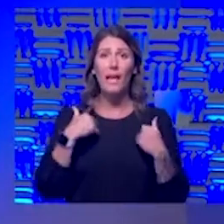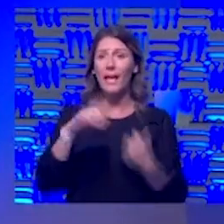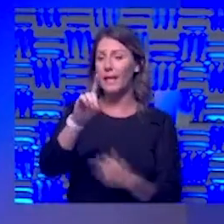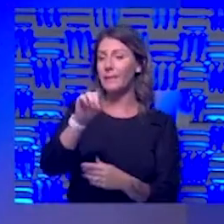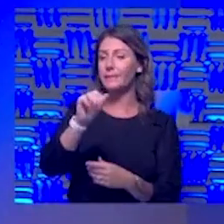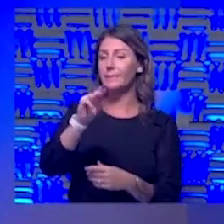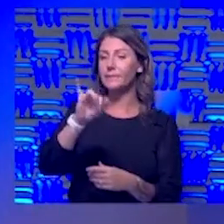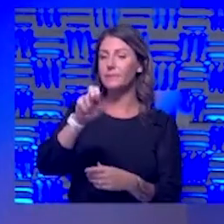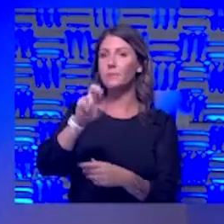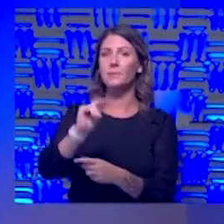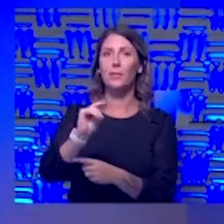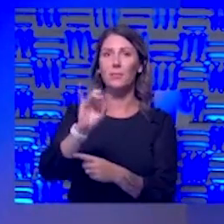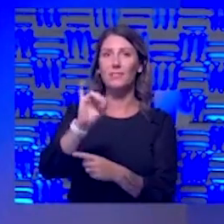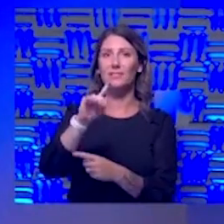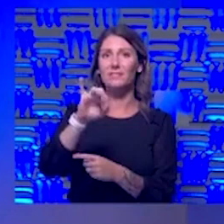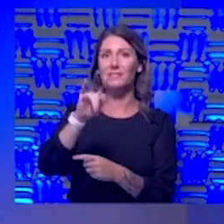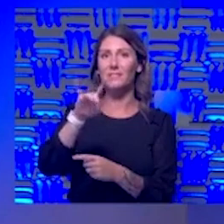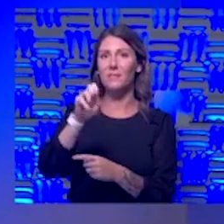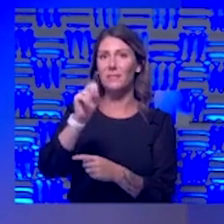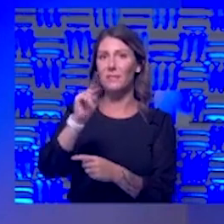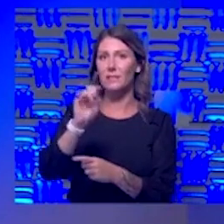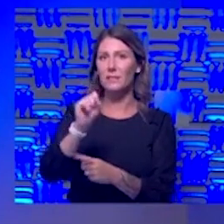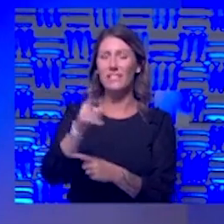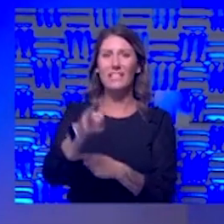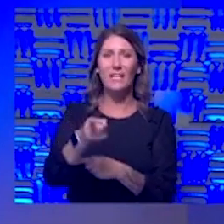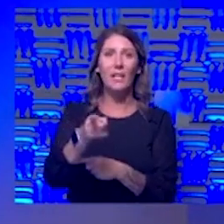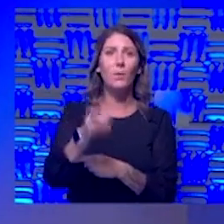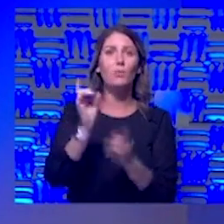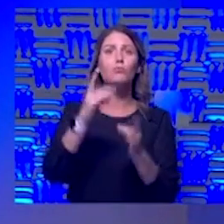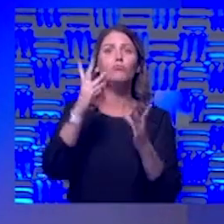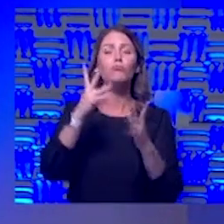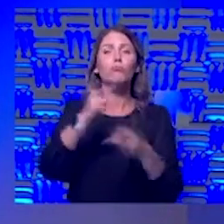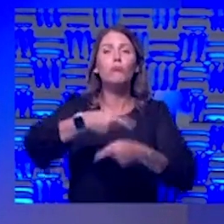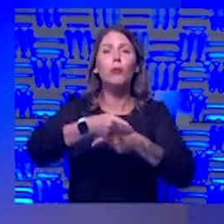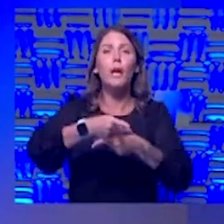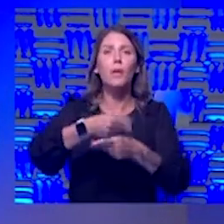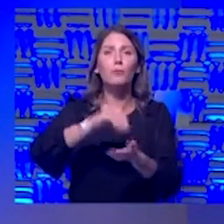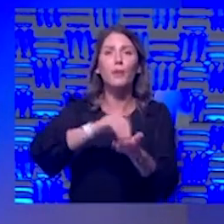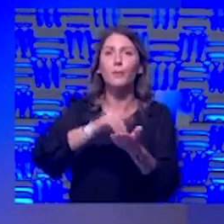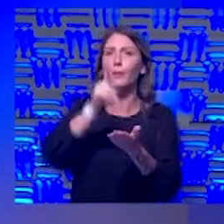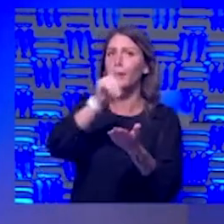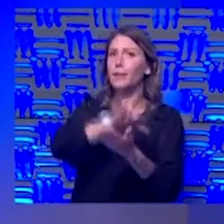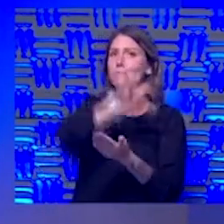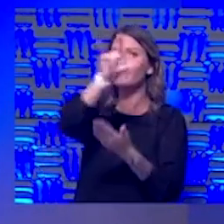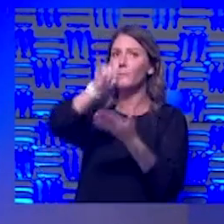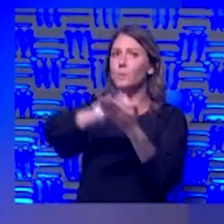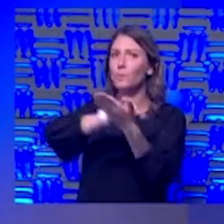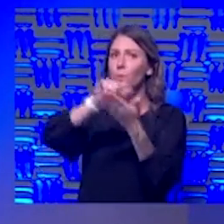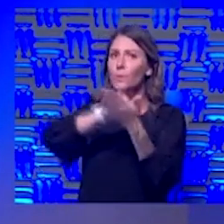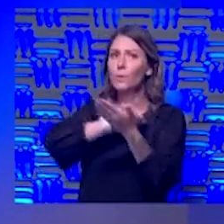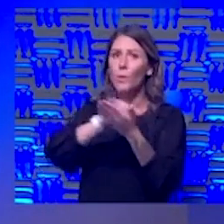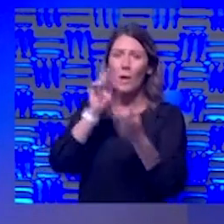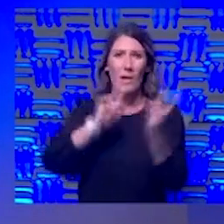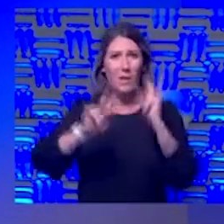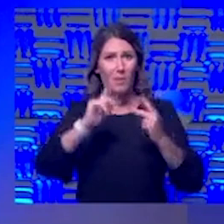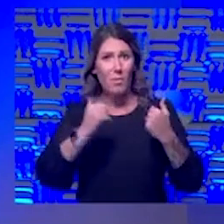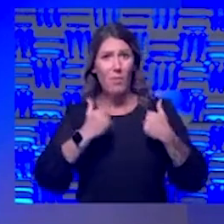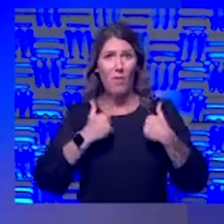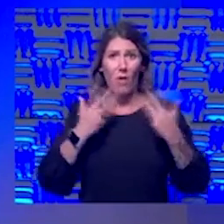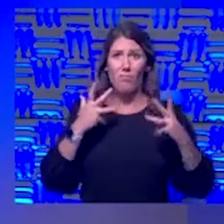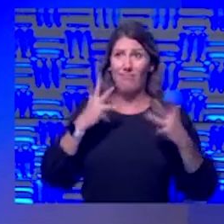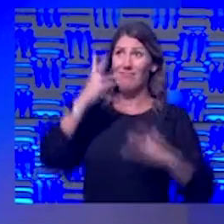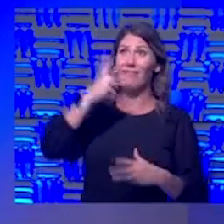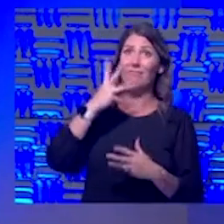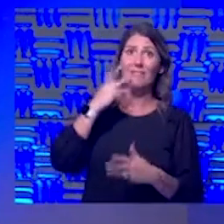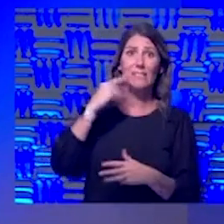of our critical care doctors, on. He went to New York. You know, we have people who have been to these places and